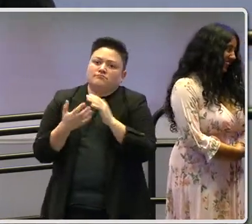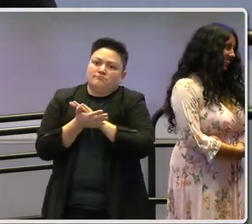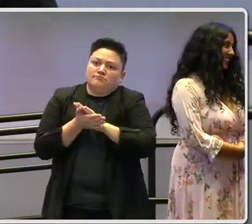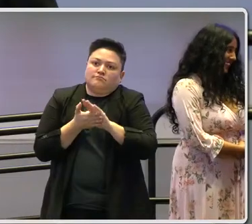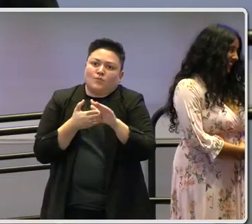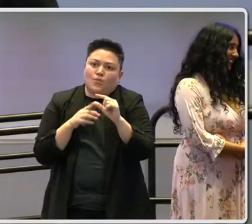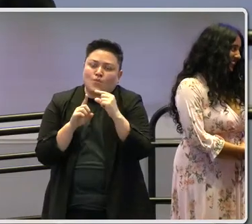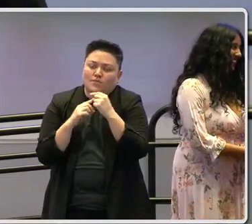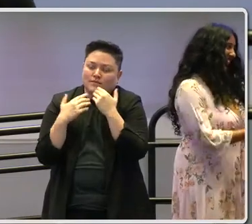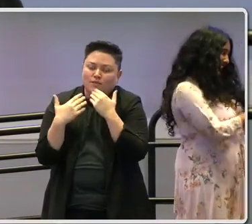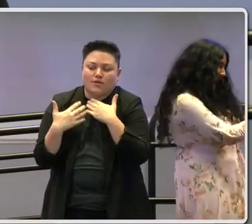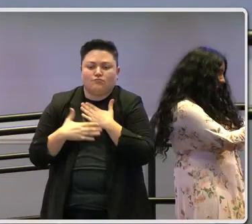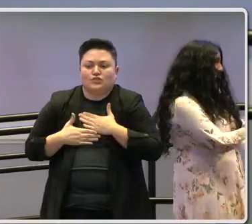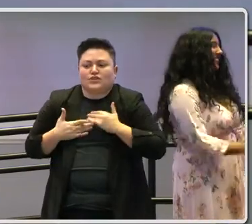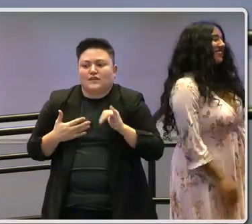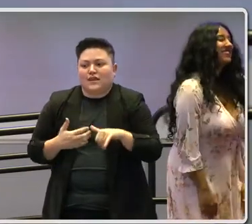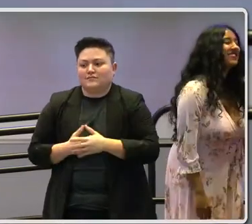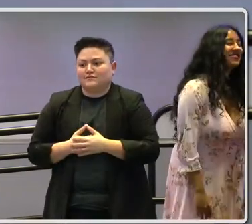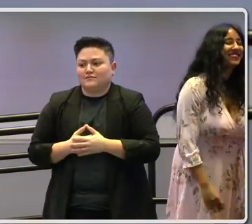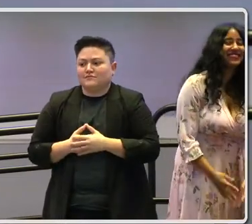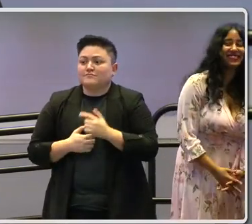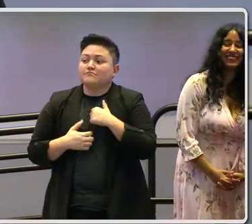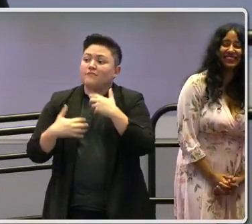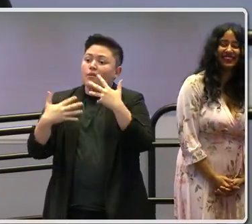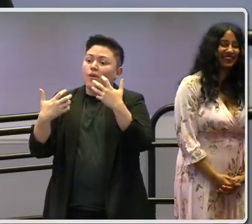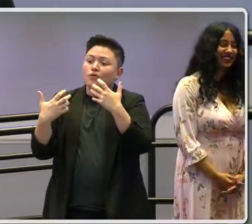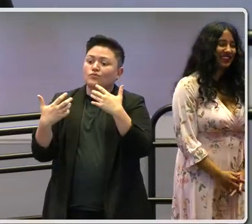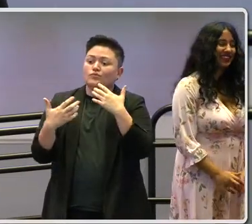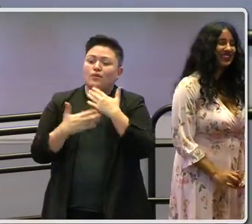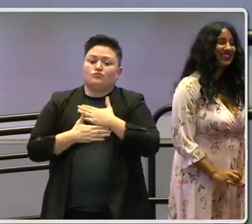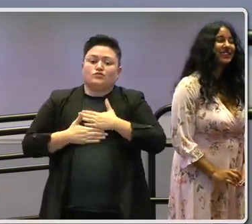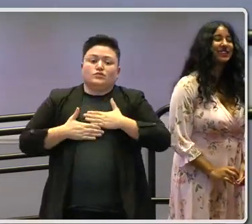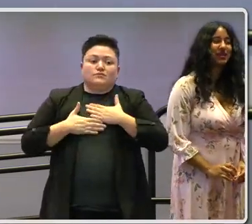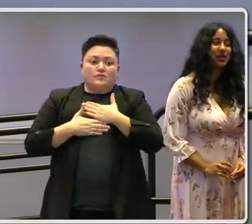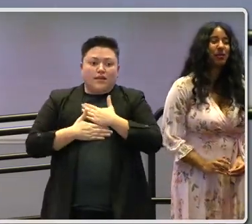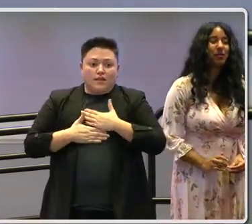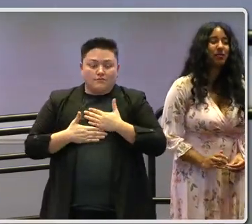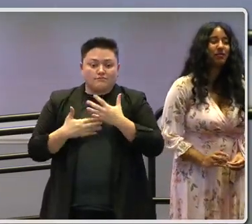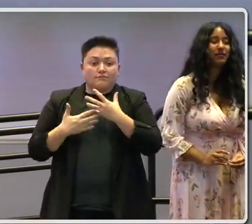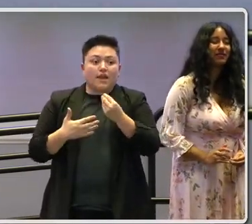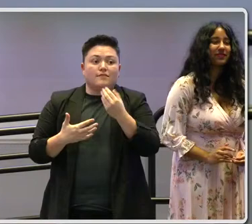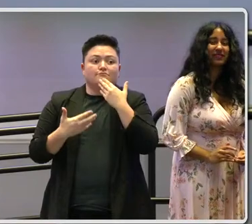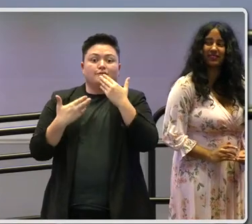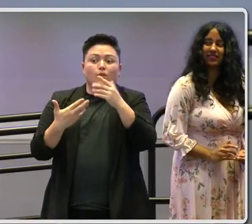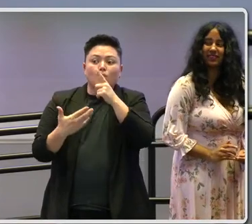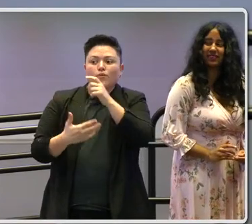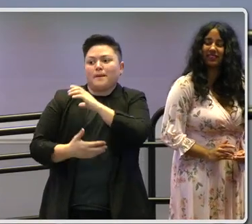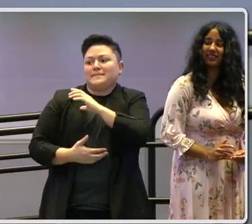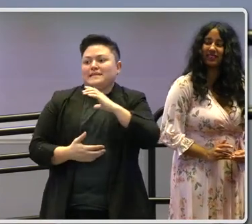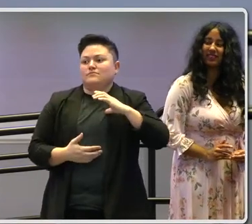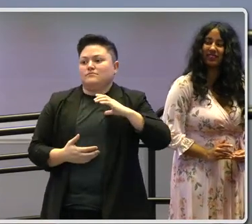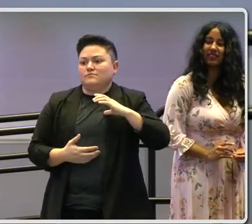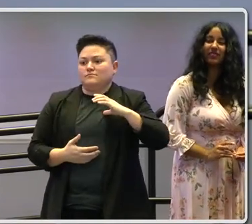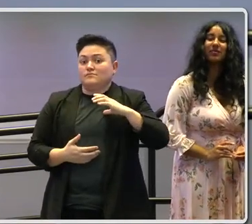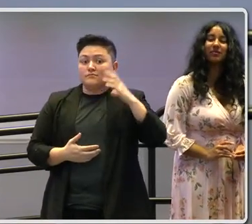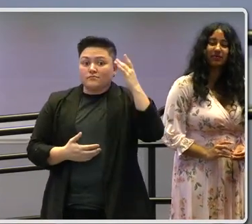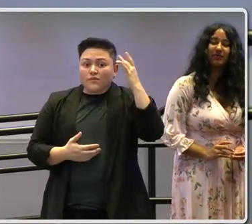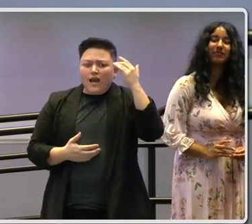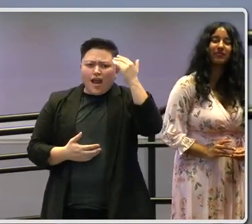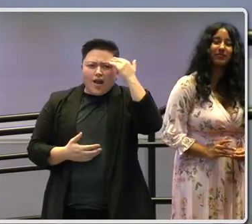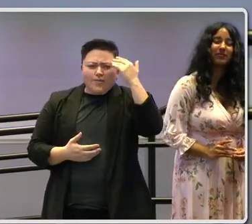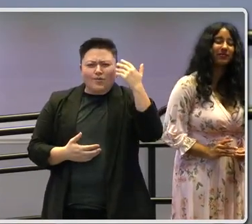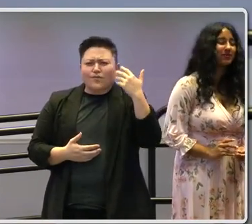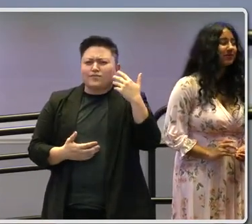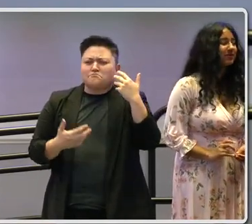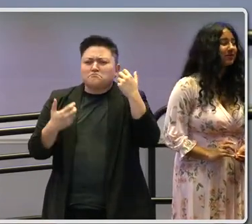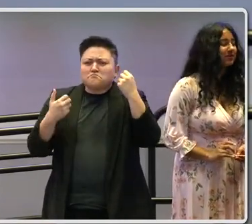much appreciate that. I also want to appreciate and thank the committee, because I know that there are